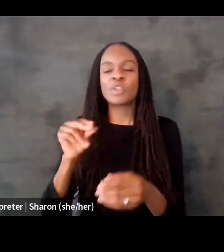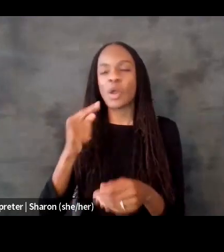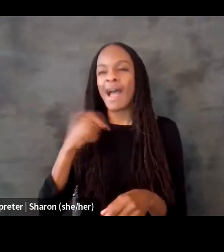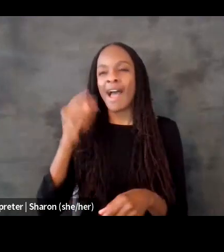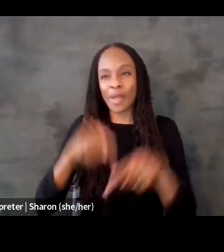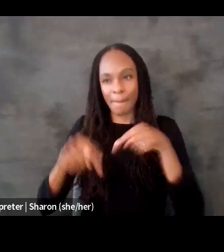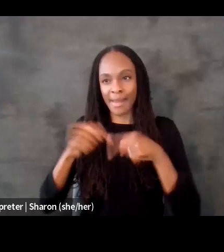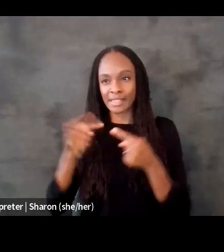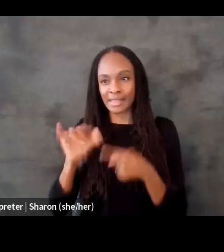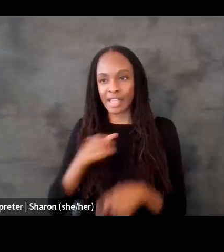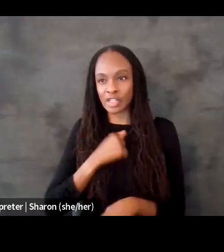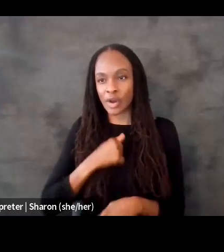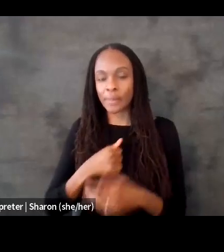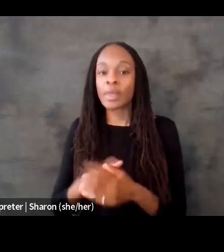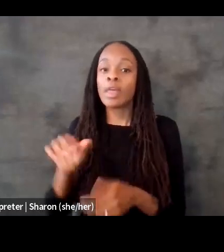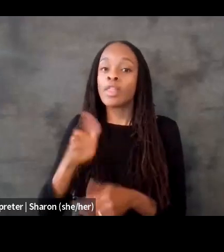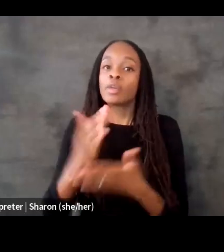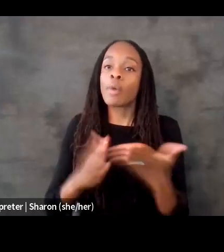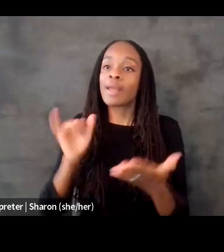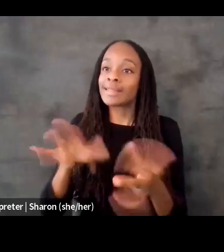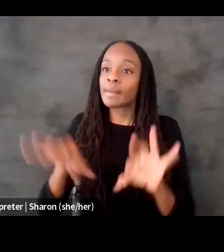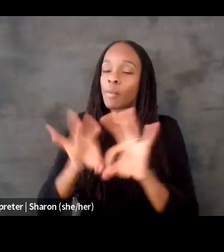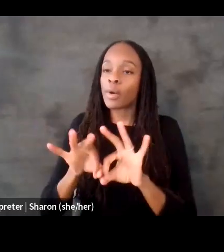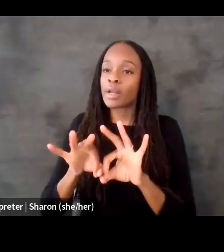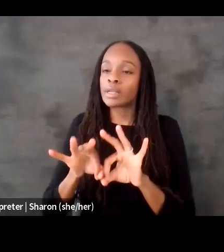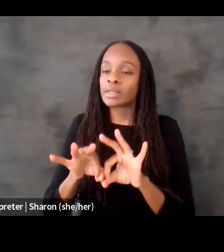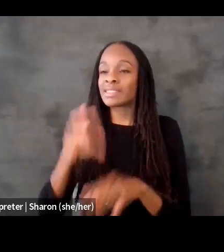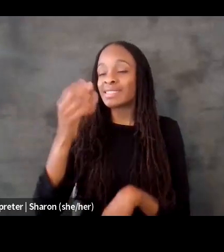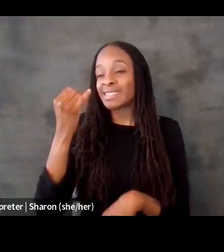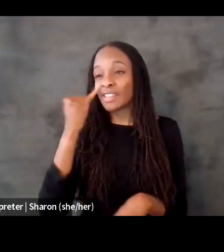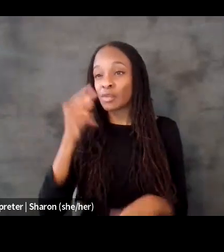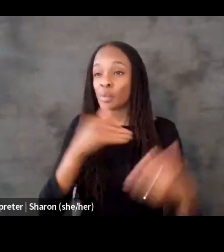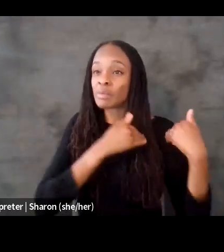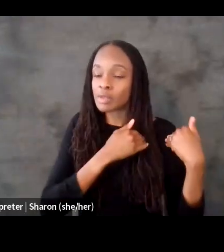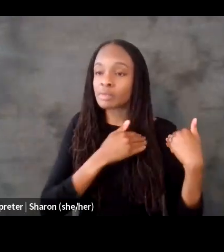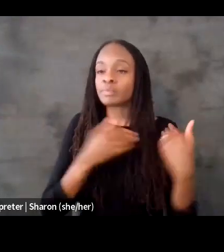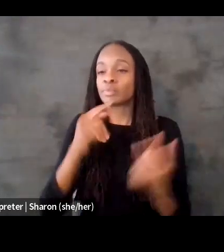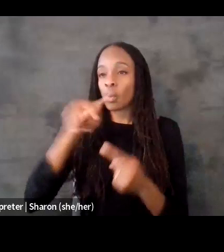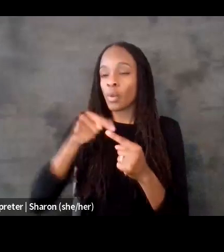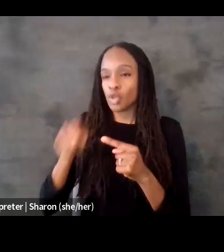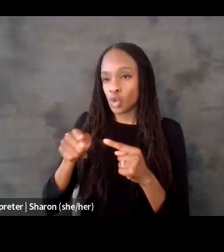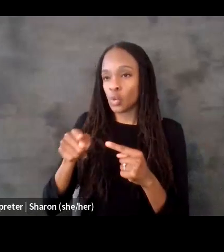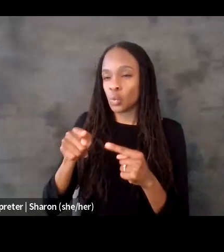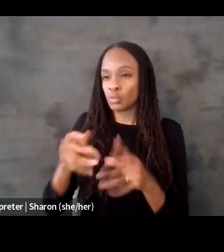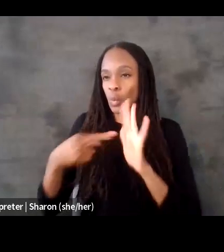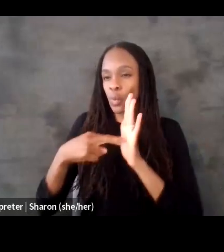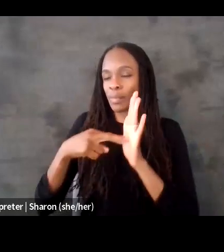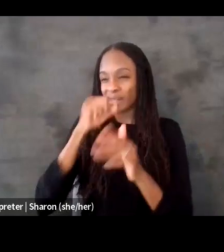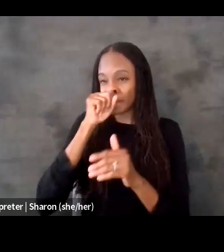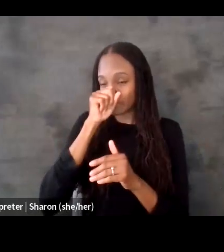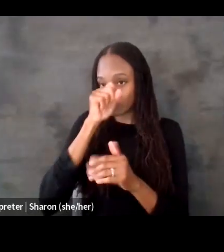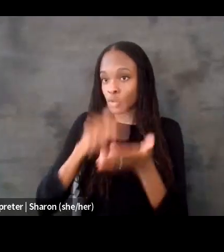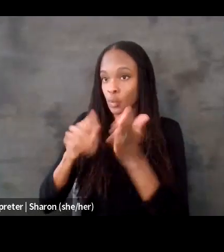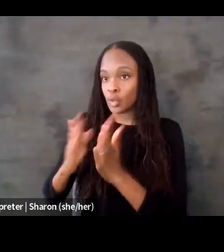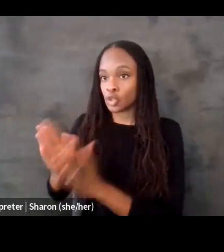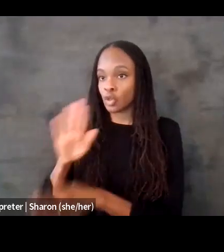sorry. The other piece that becomes important is being responsible when you represent the narratives of researchers. So one, thinking